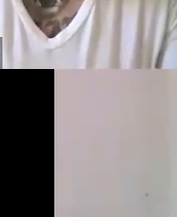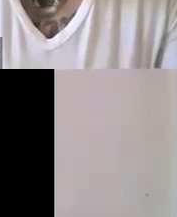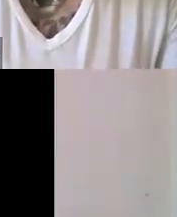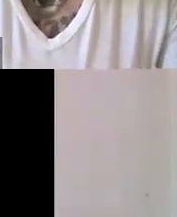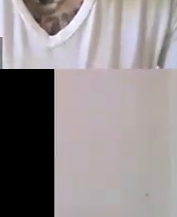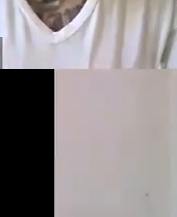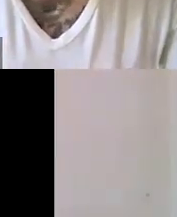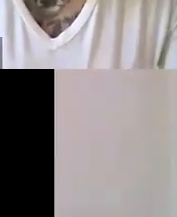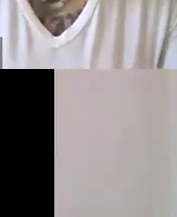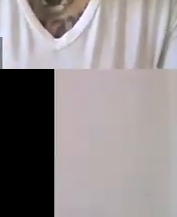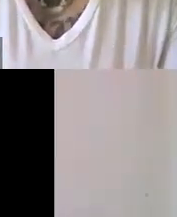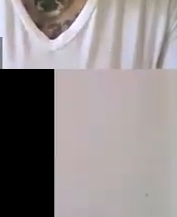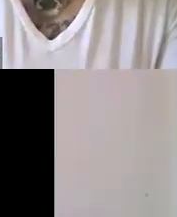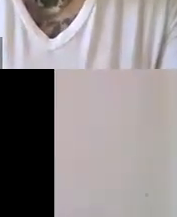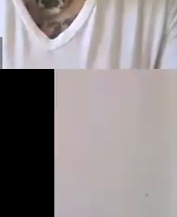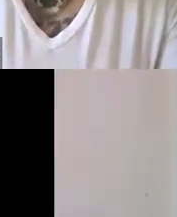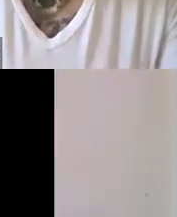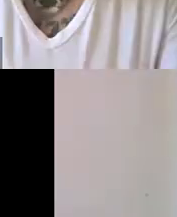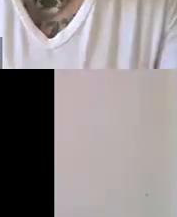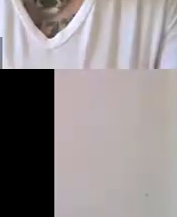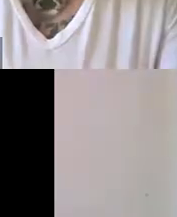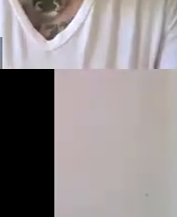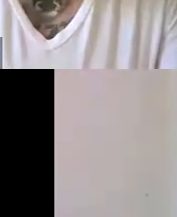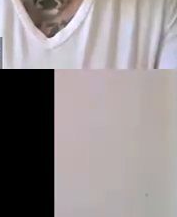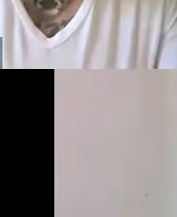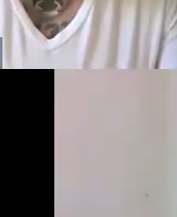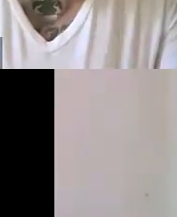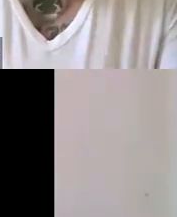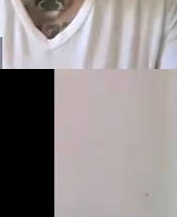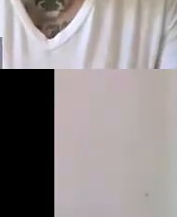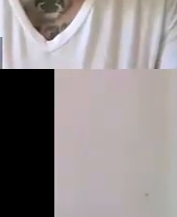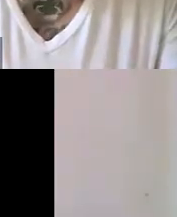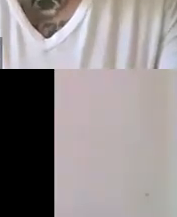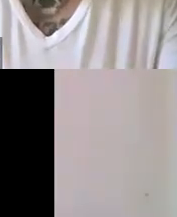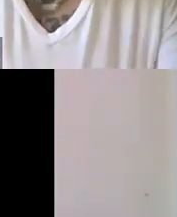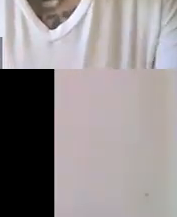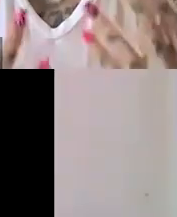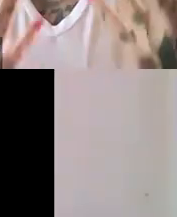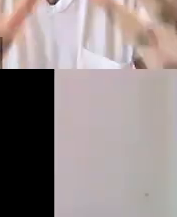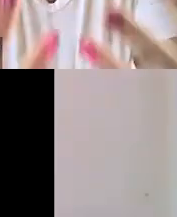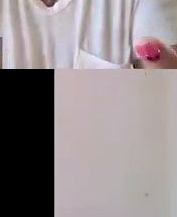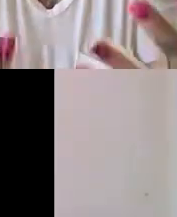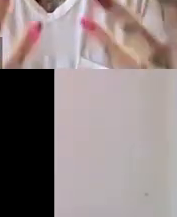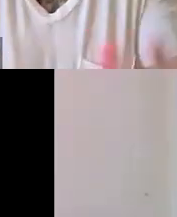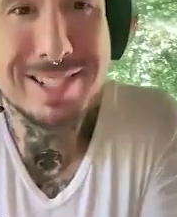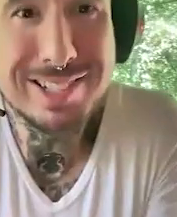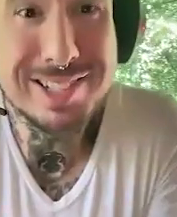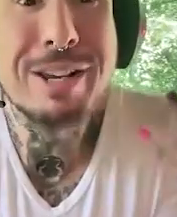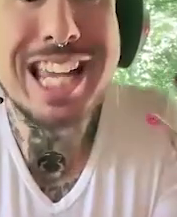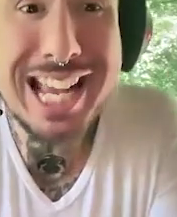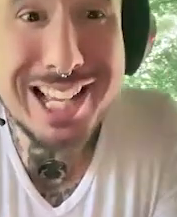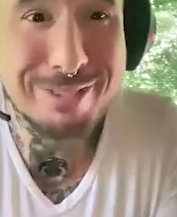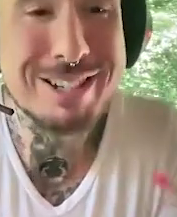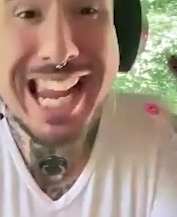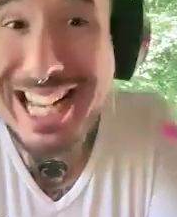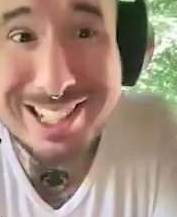unredeemable. And why? Why? Because I'm exhibiting symptoms of violence and trauma. I'm exhibiting symptoms of my sickness,